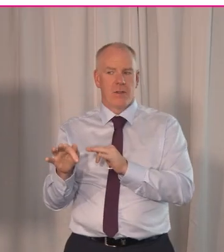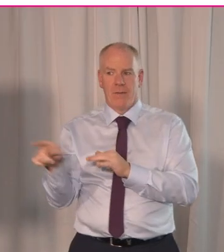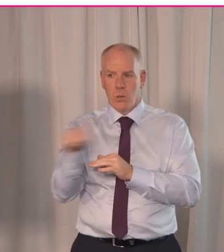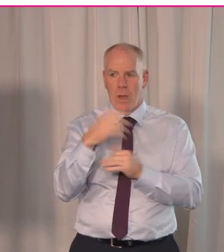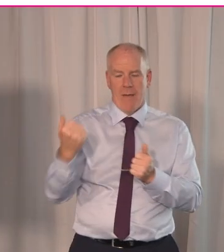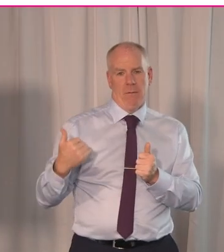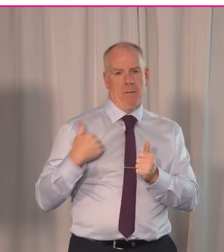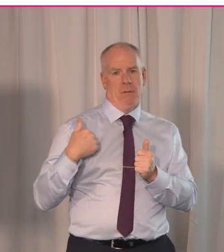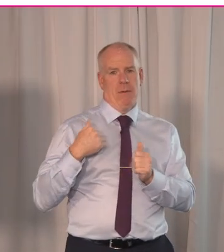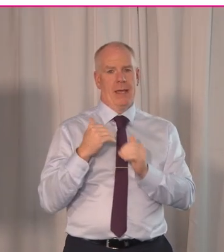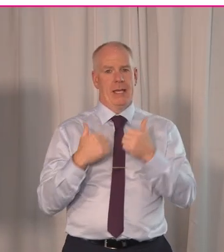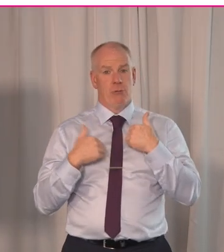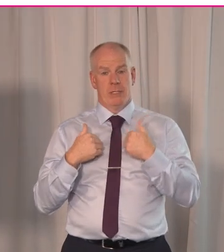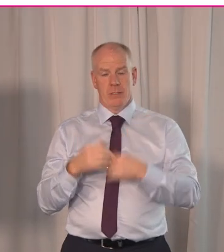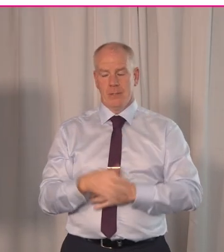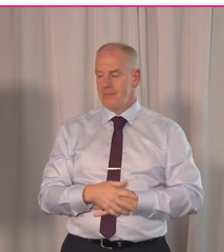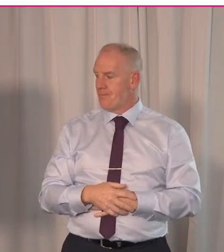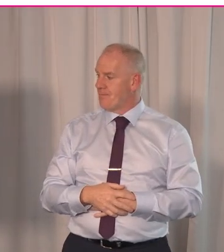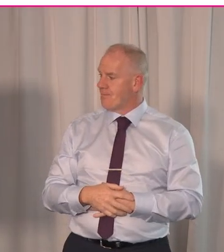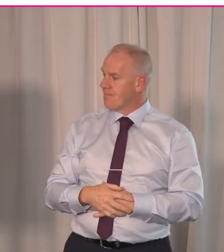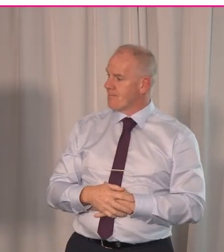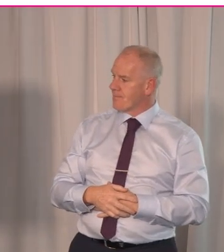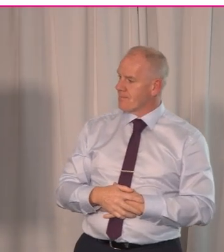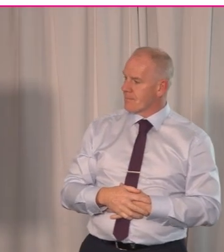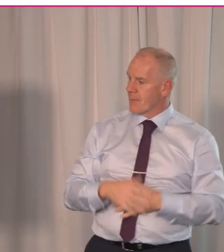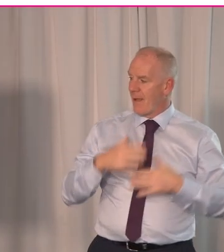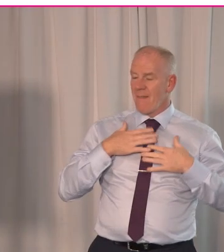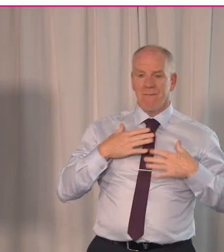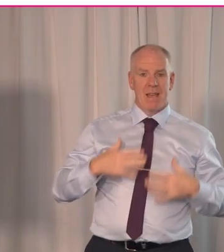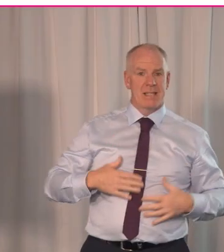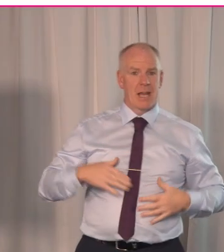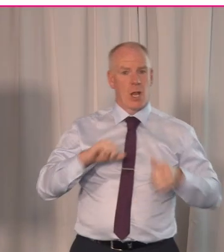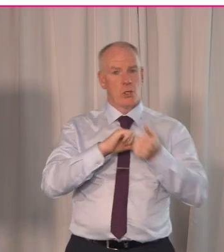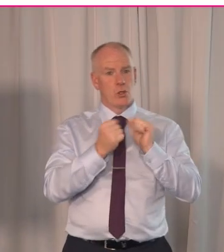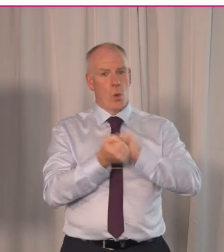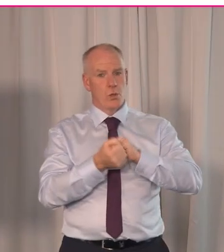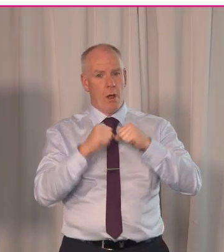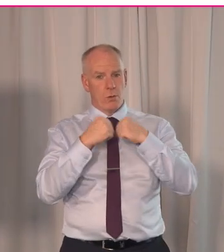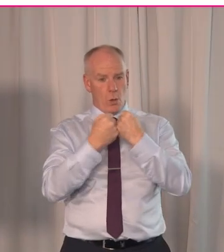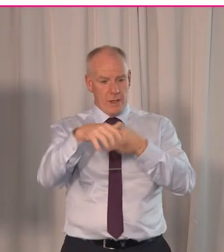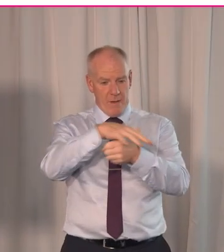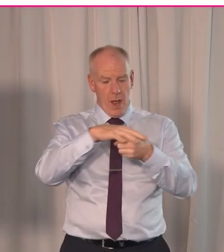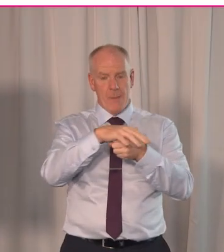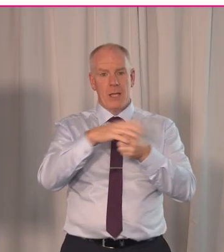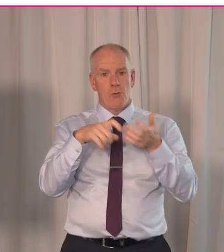have an interest in this area. The physical and social setting and the recommendations of the guidelines fall into